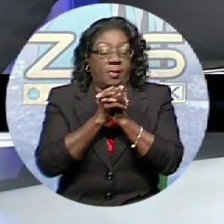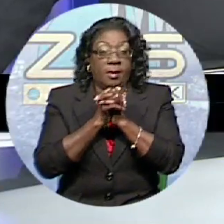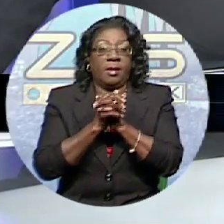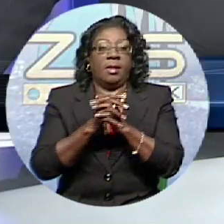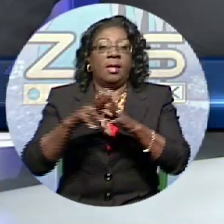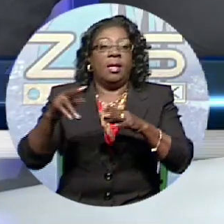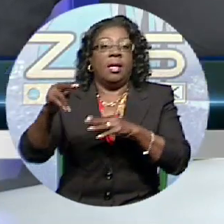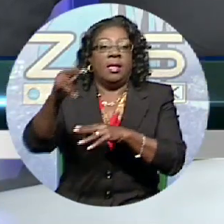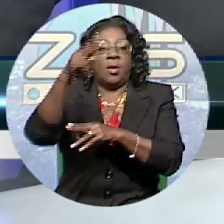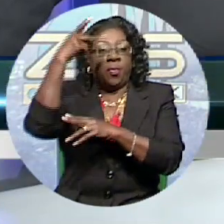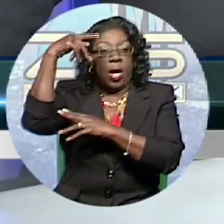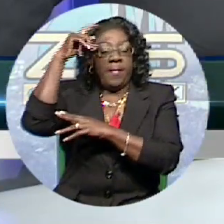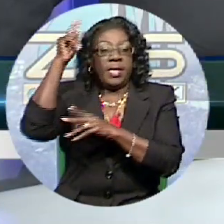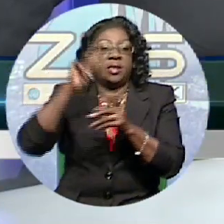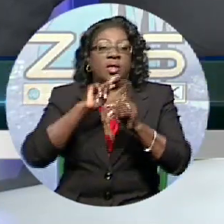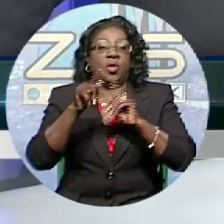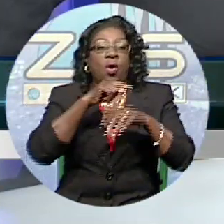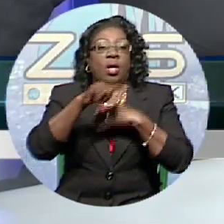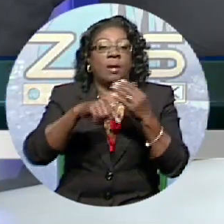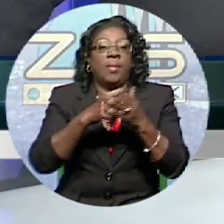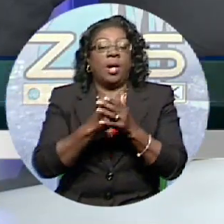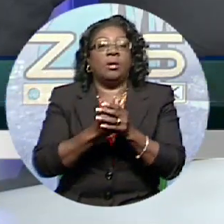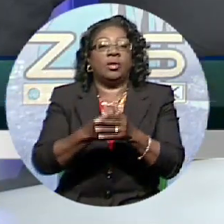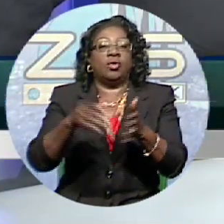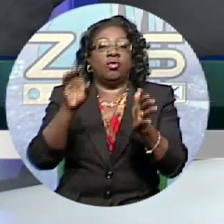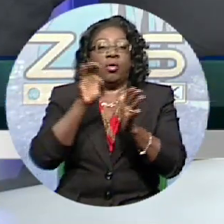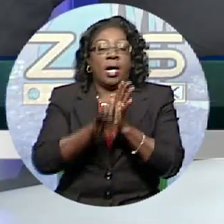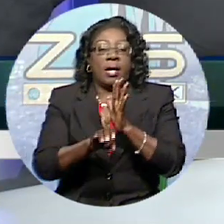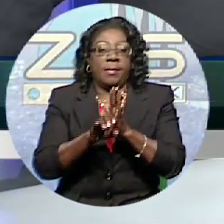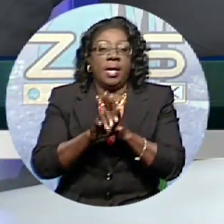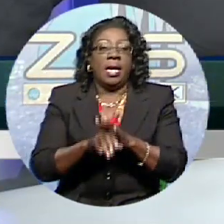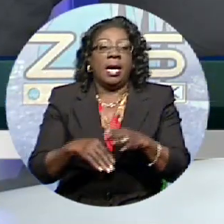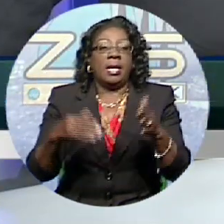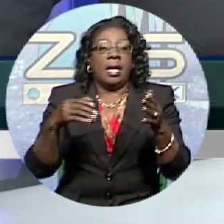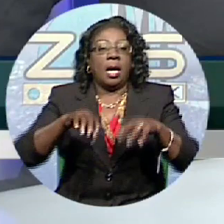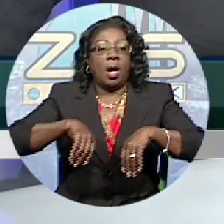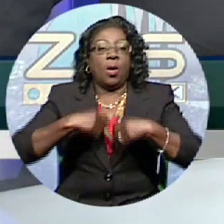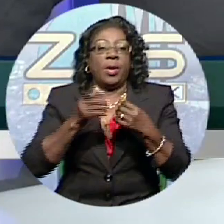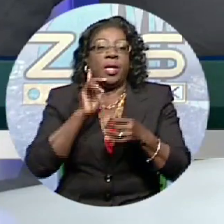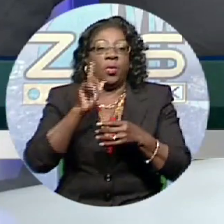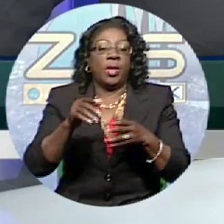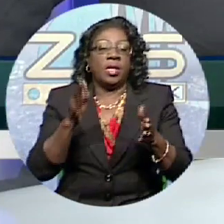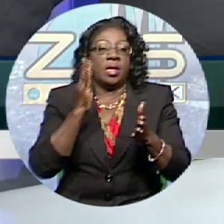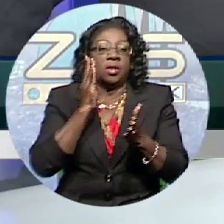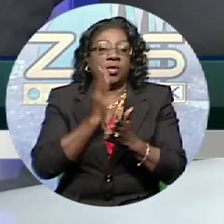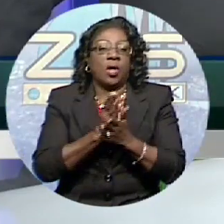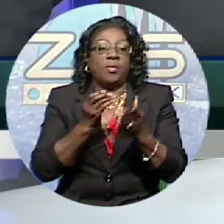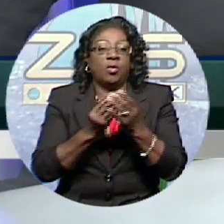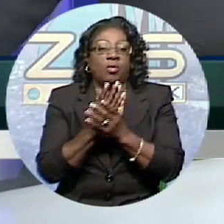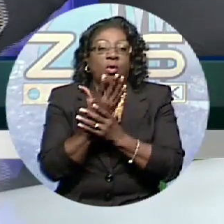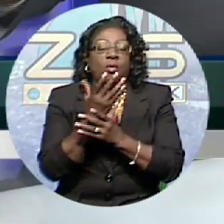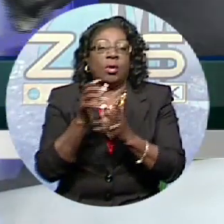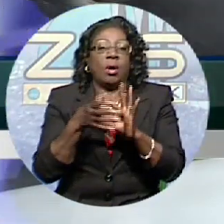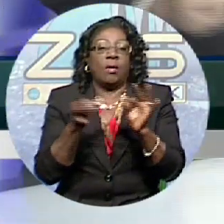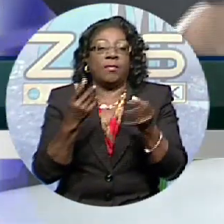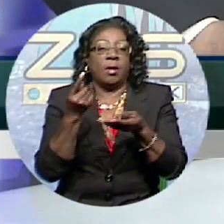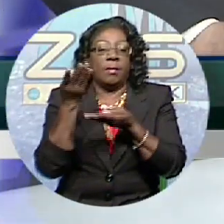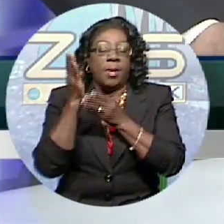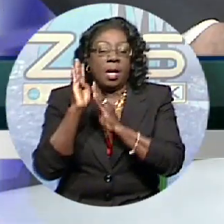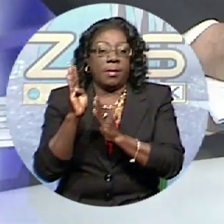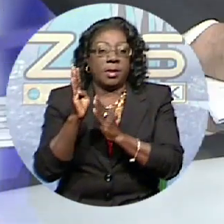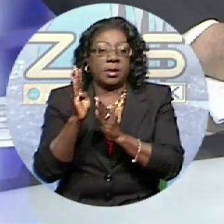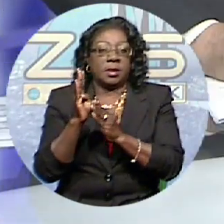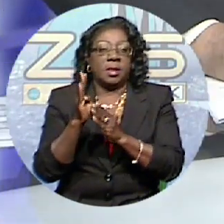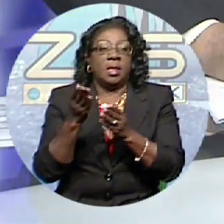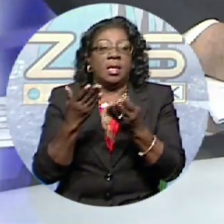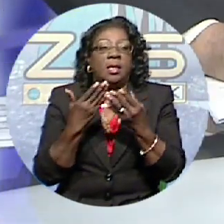The nation's chief says the greatest threat to the Bahamas' economic viability this year is crime. Good evening, everyone. I'm Charisma Robinson. And I'm Chris Saunders. Thank you